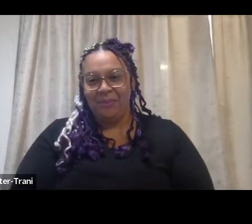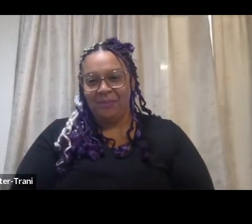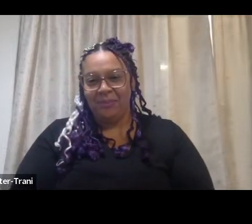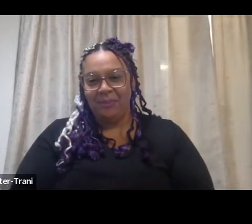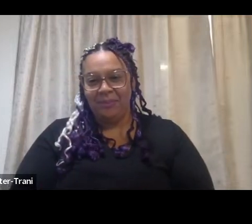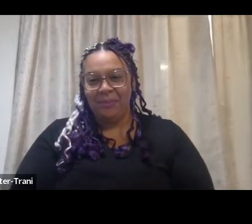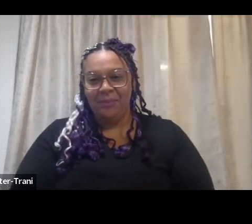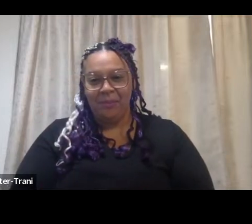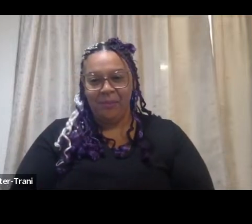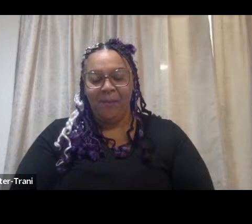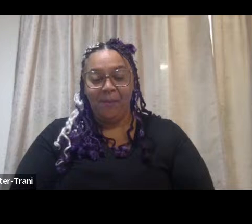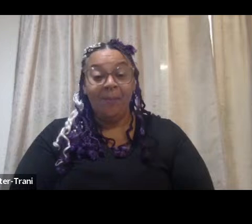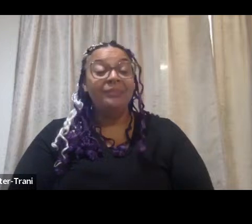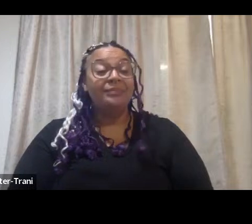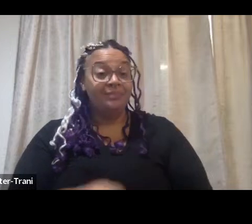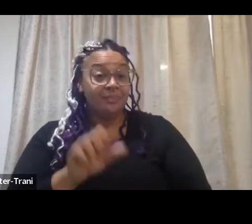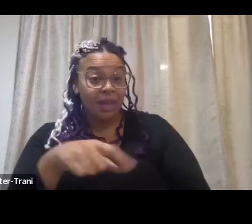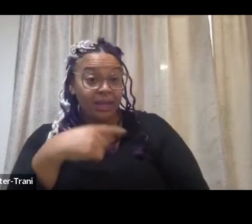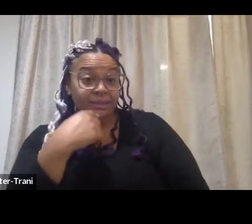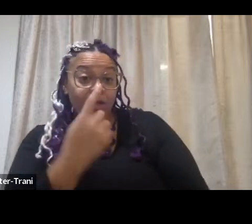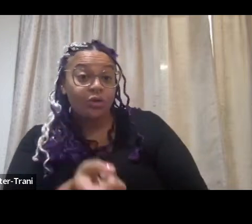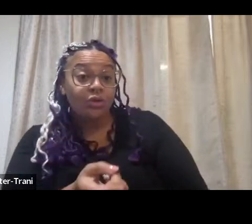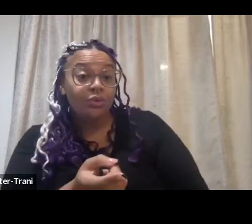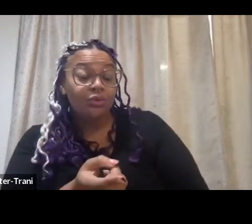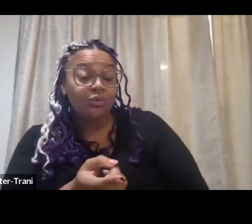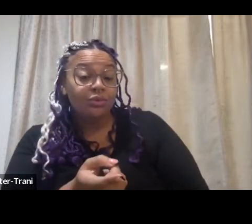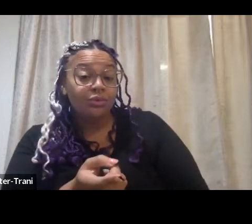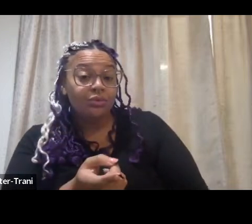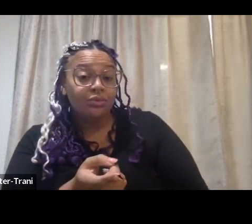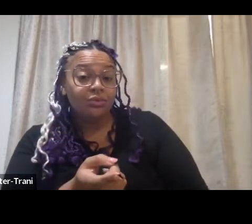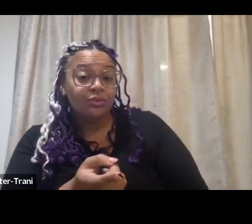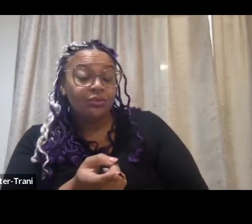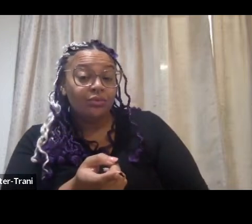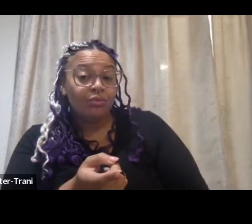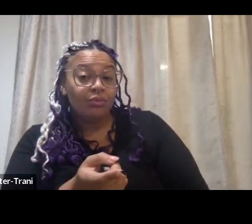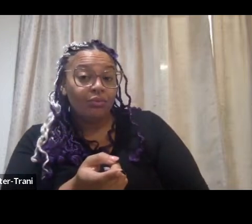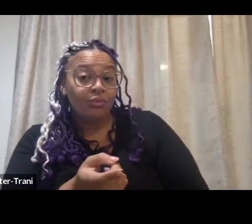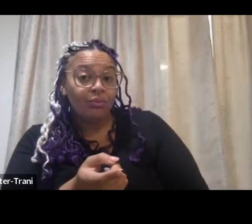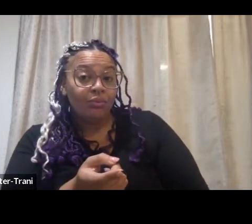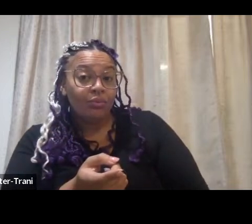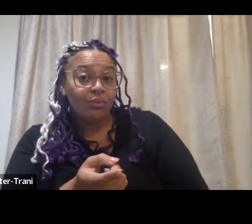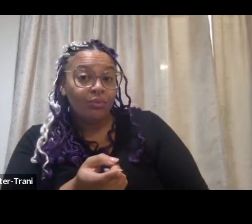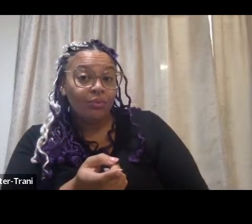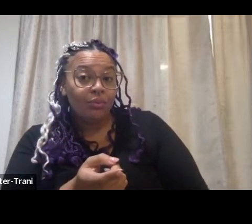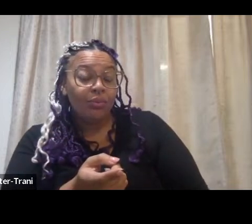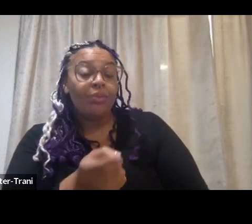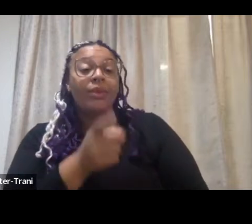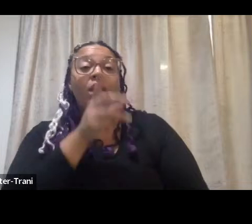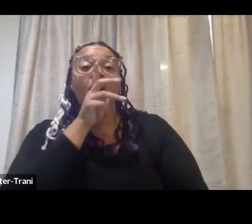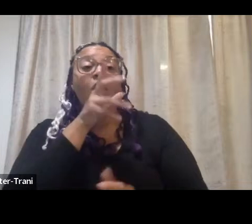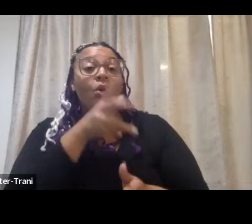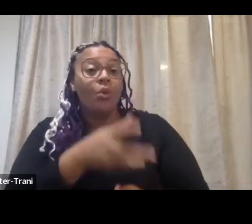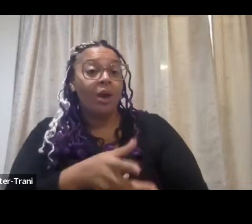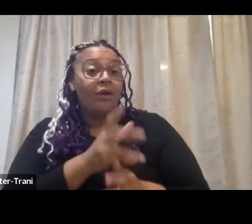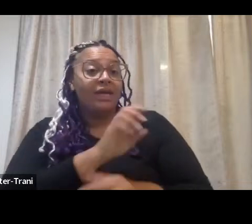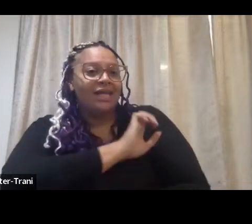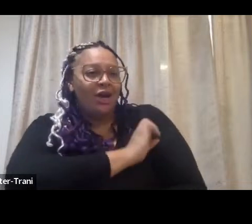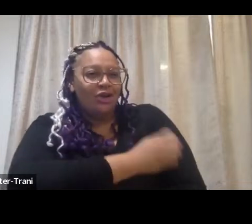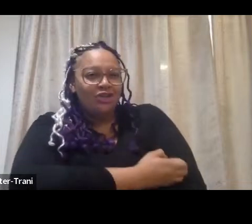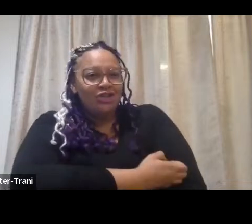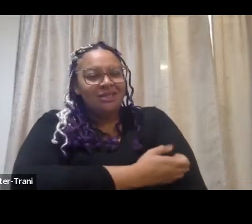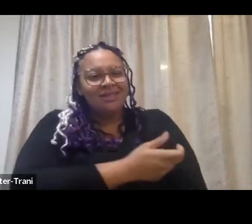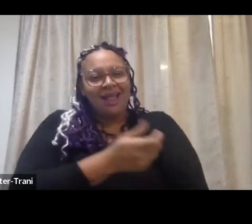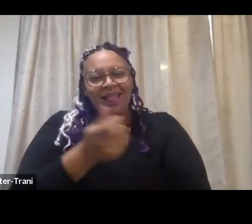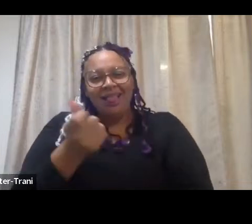Well, what I can tell you is that Aquarius energy, it's a little